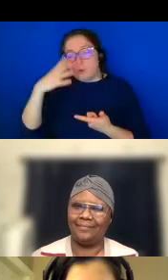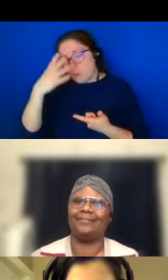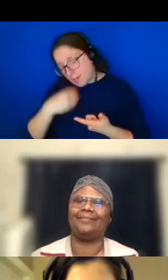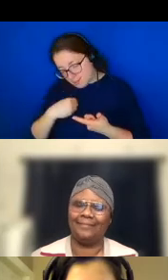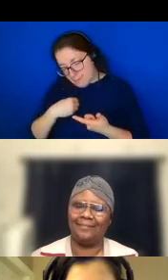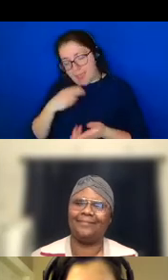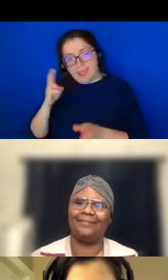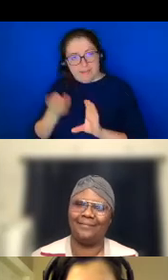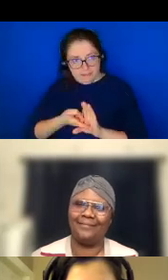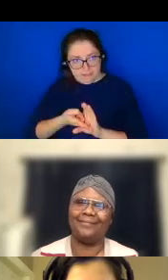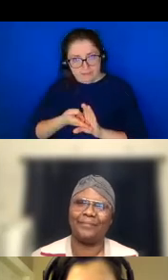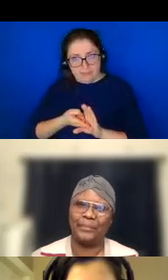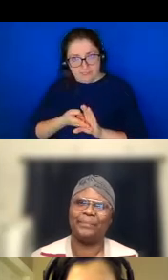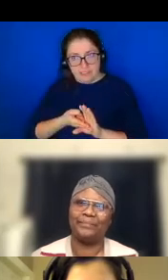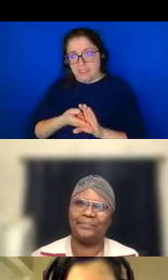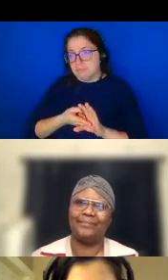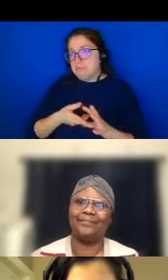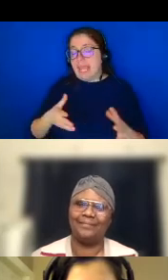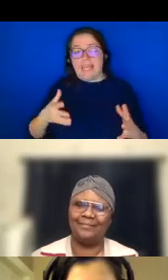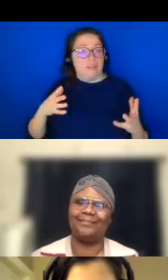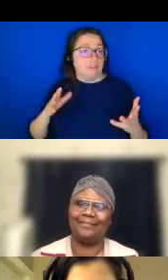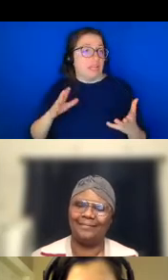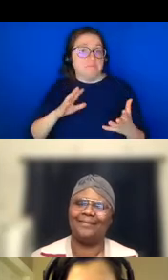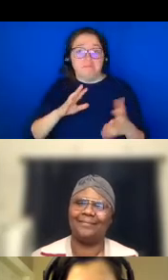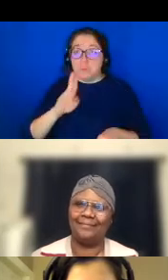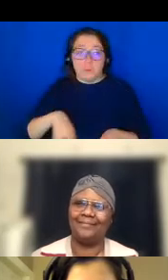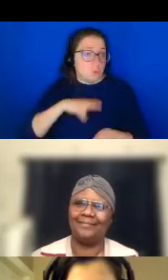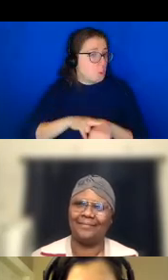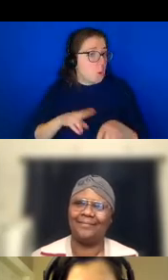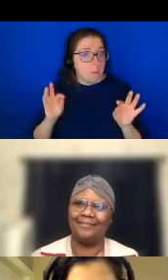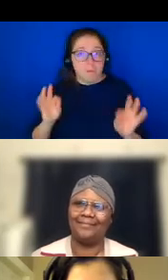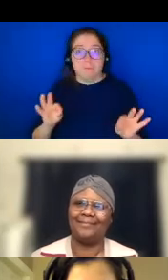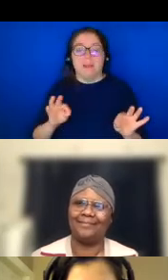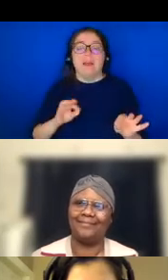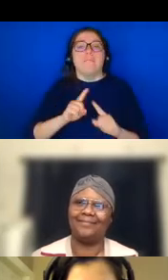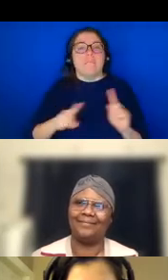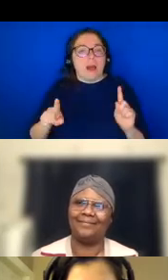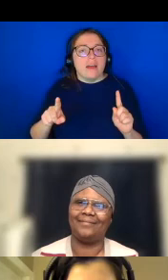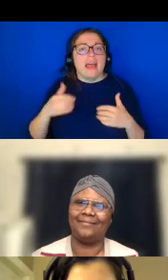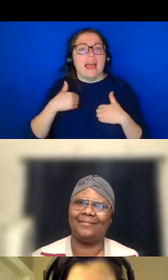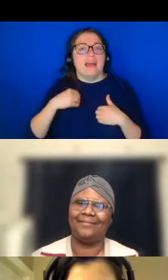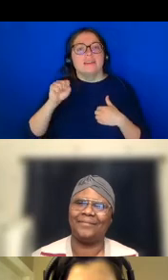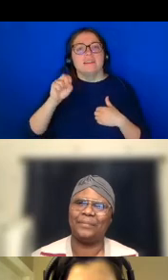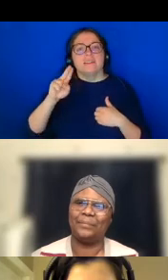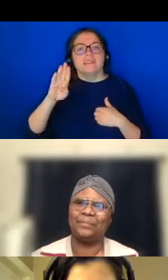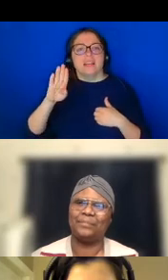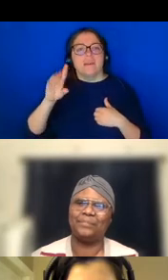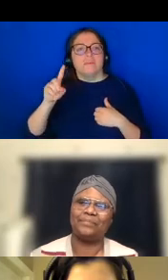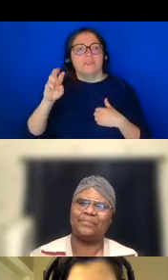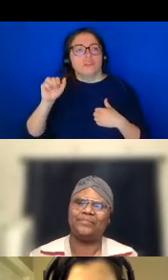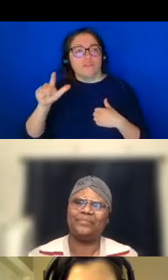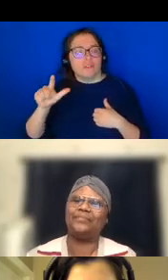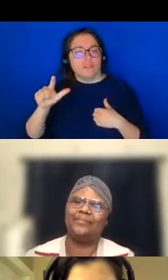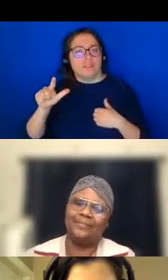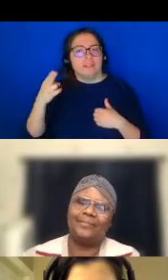asleep perfectly calmly, and because of a subdural hematoma, or passed